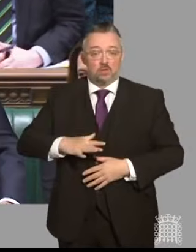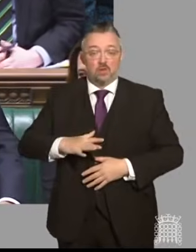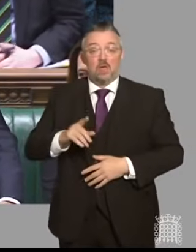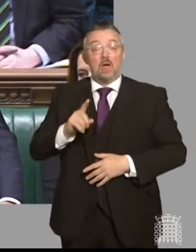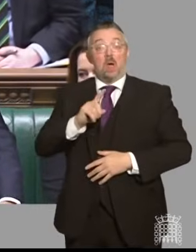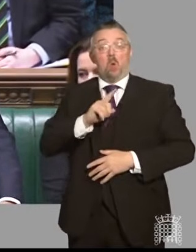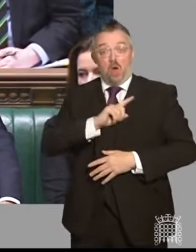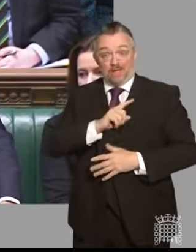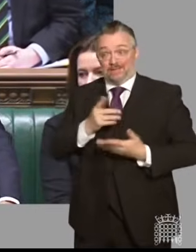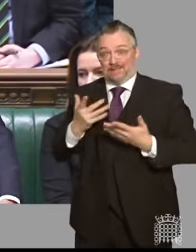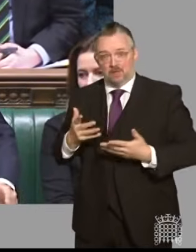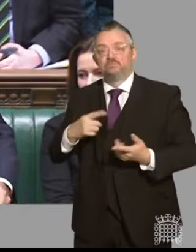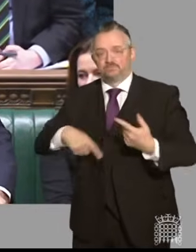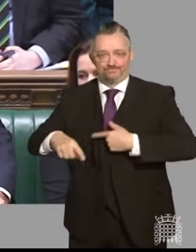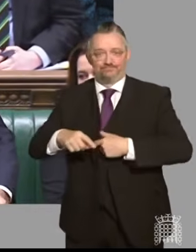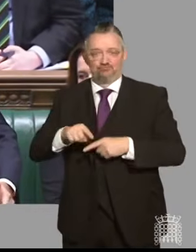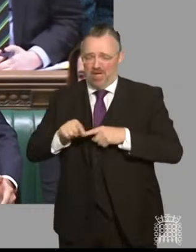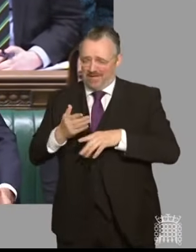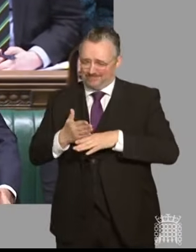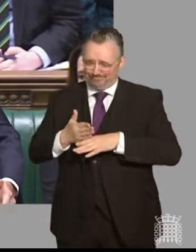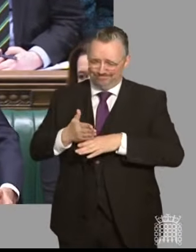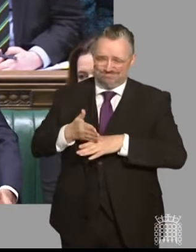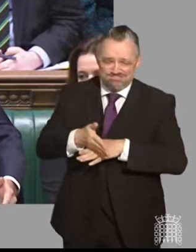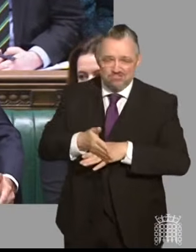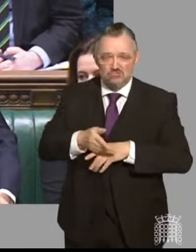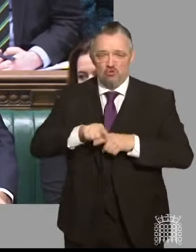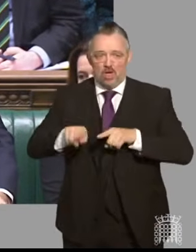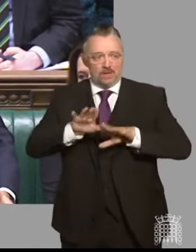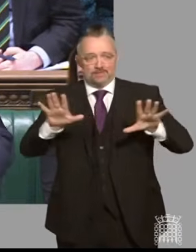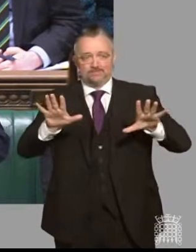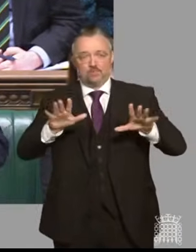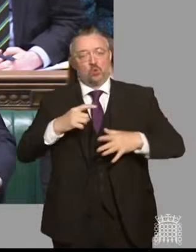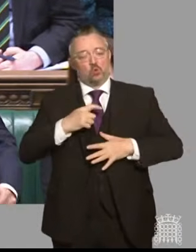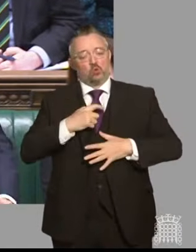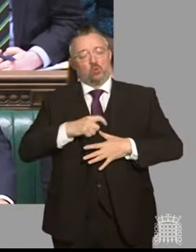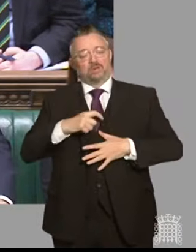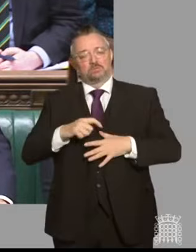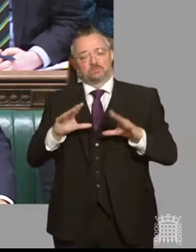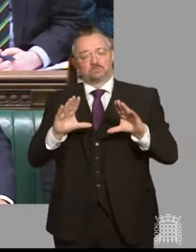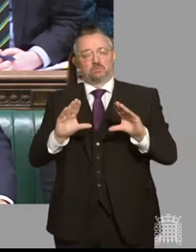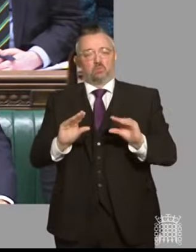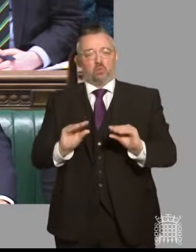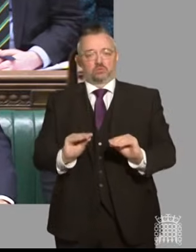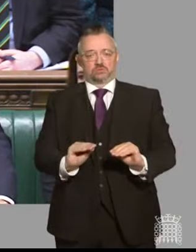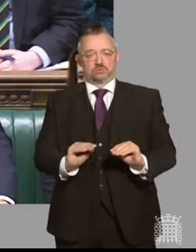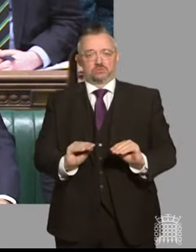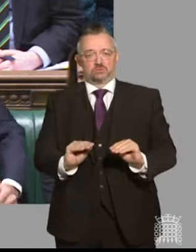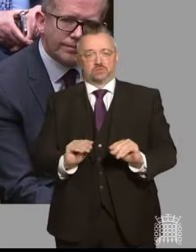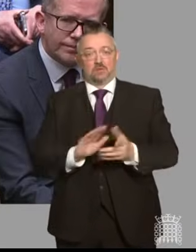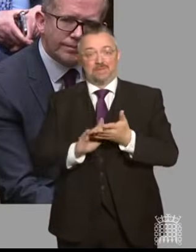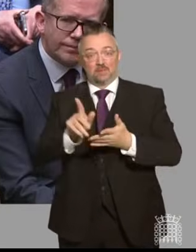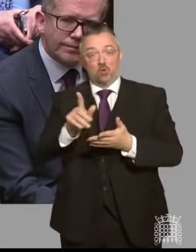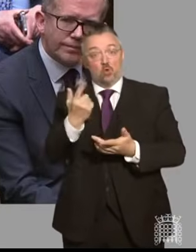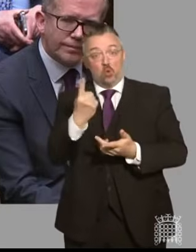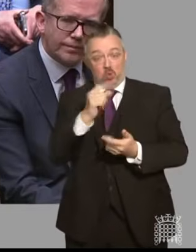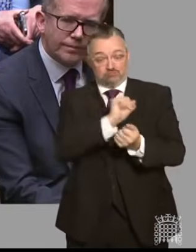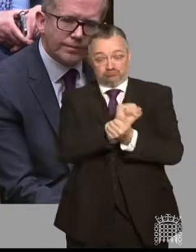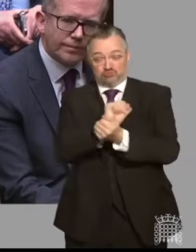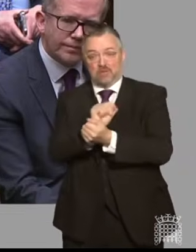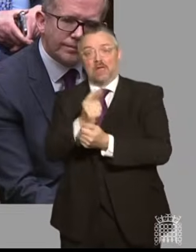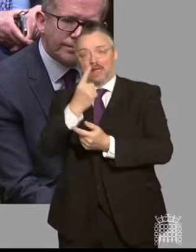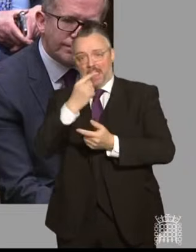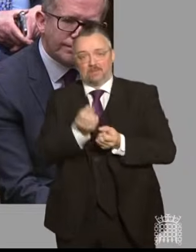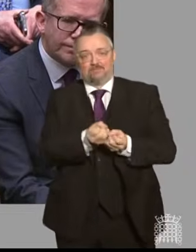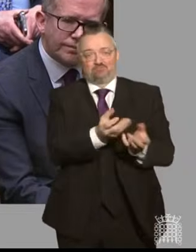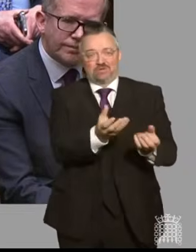immediate humanitarian pause, allowing for the safe release of hostages, which the honourable gentleman failed to mention, I believe, but also getting